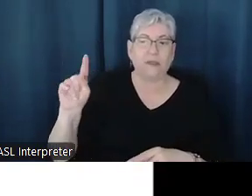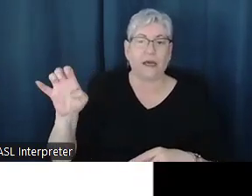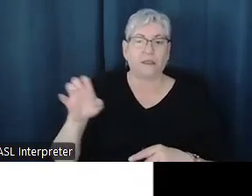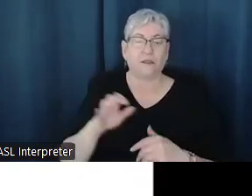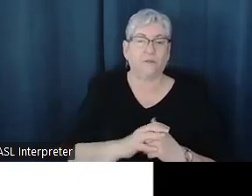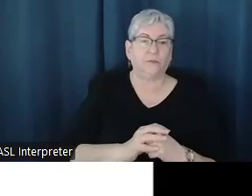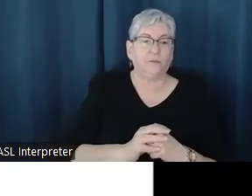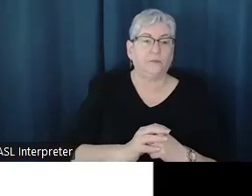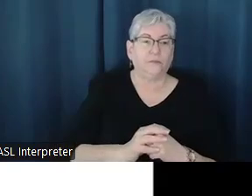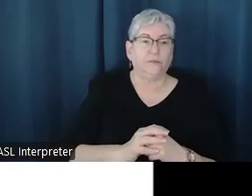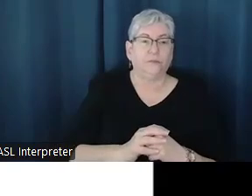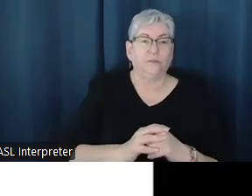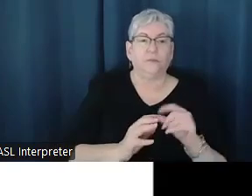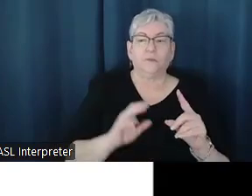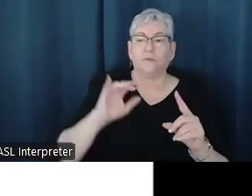Josie?